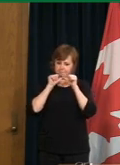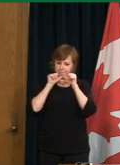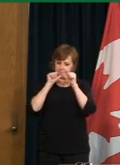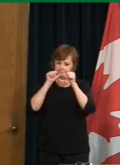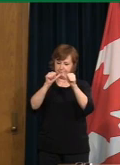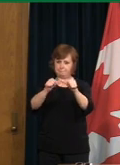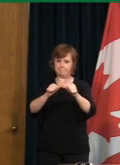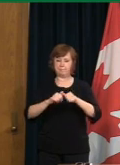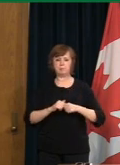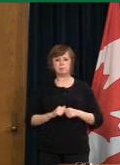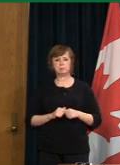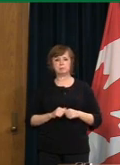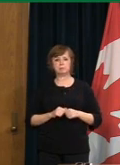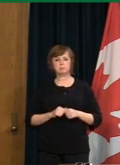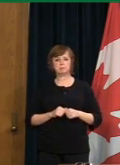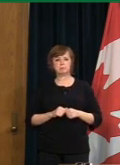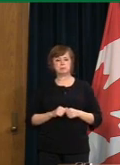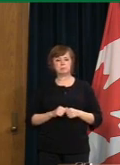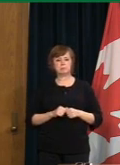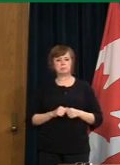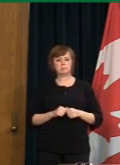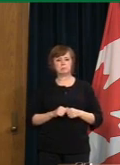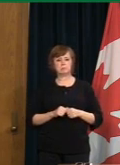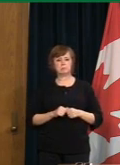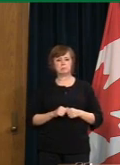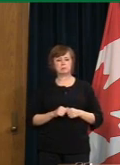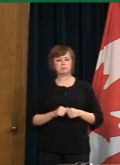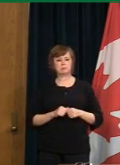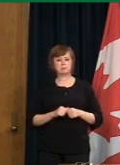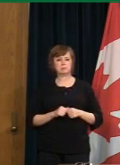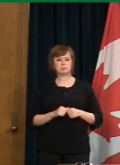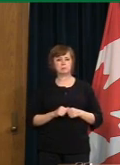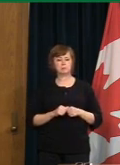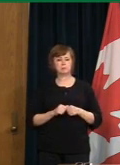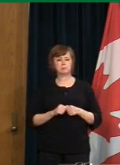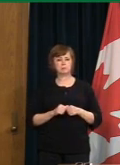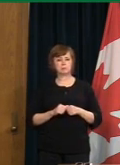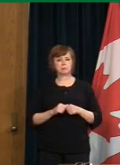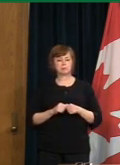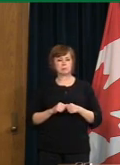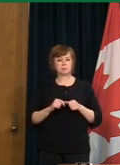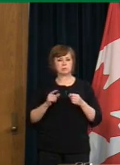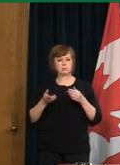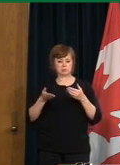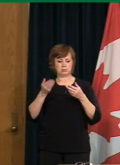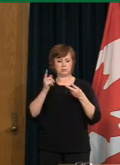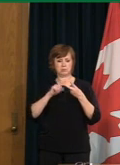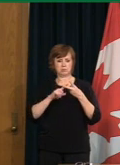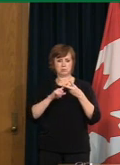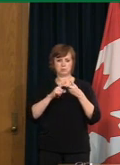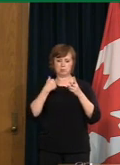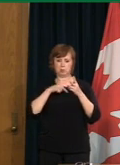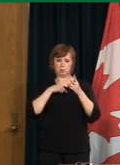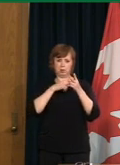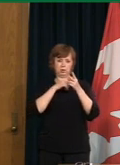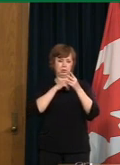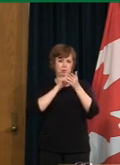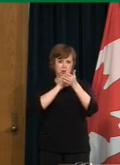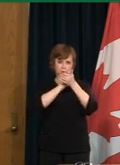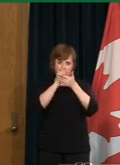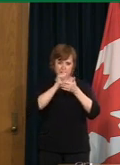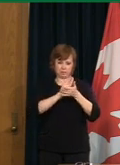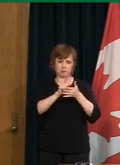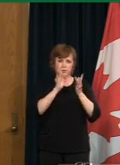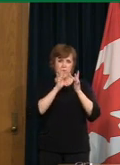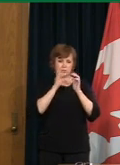winter holidays. But obviously we consult regularly on a weekly basis, and if there's any ongoing concerns, we can certainly look at